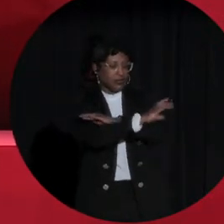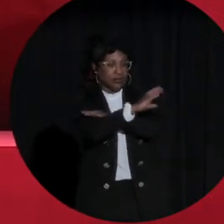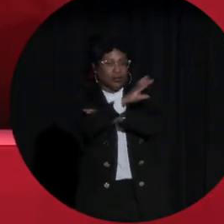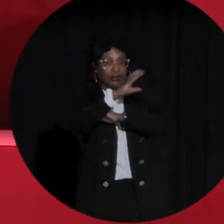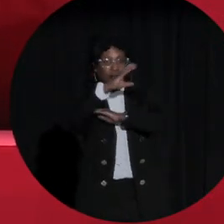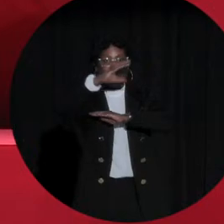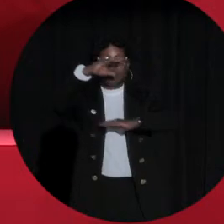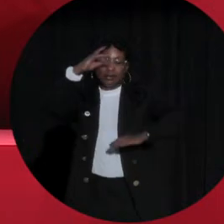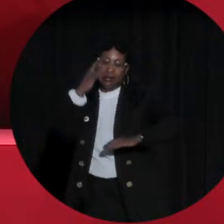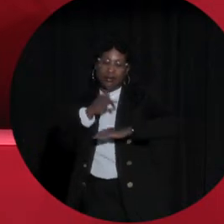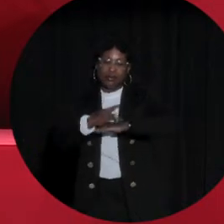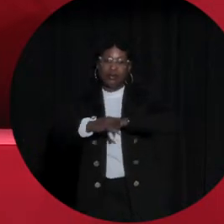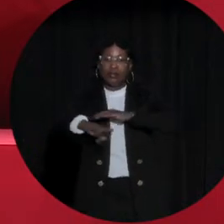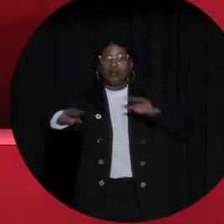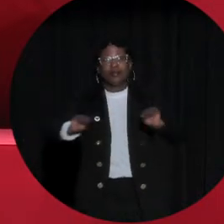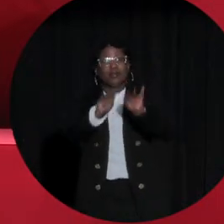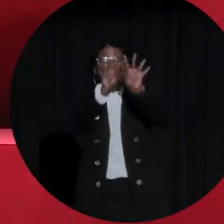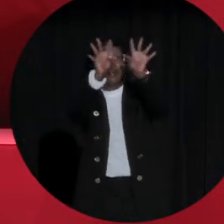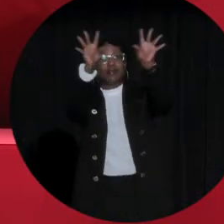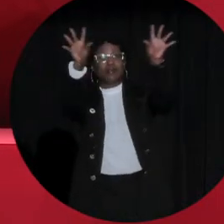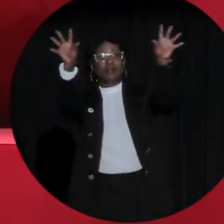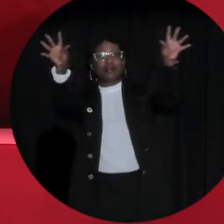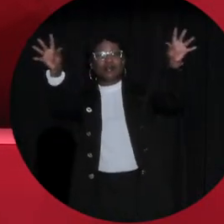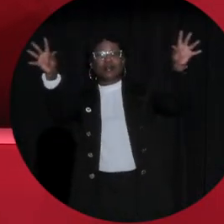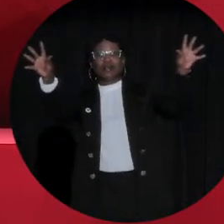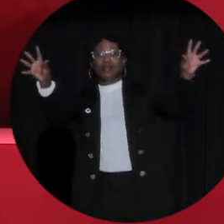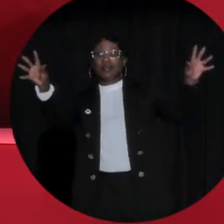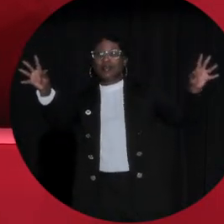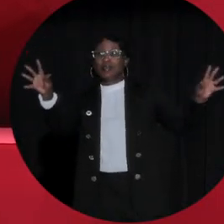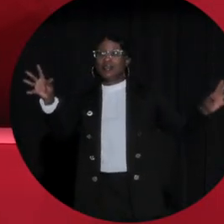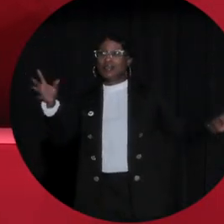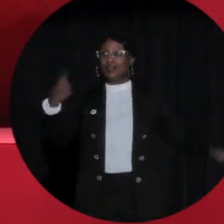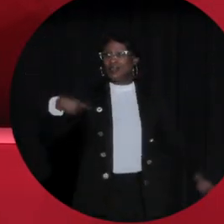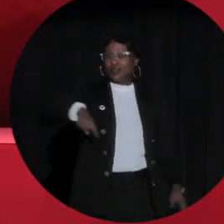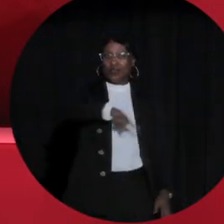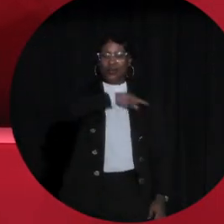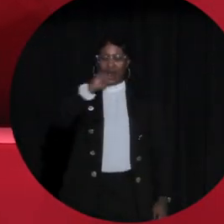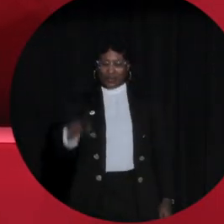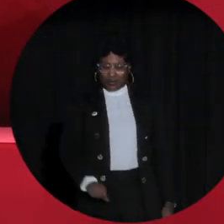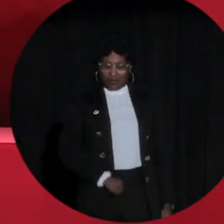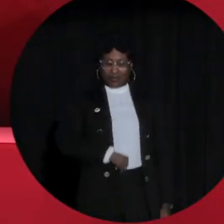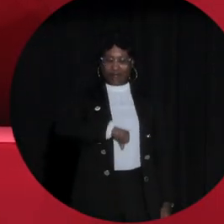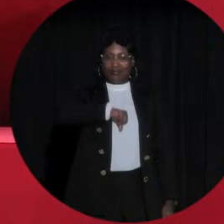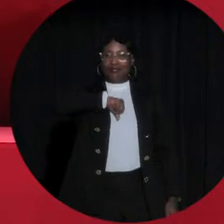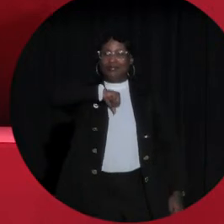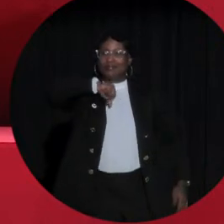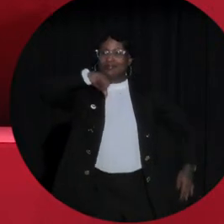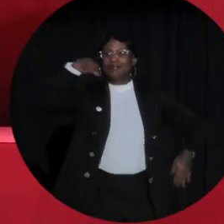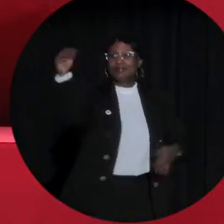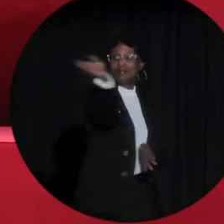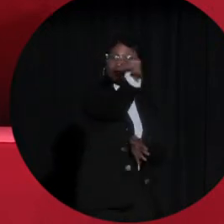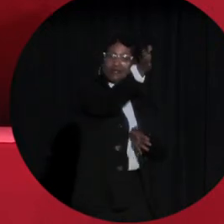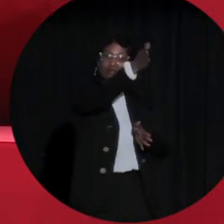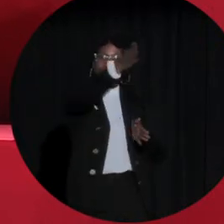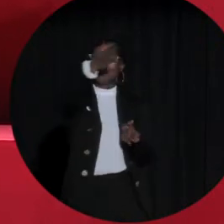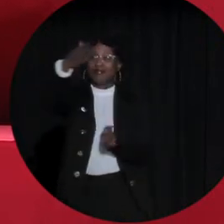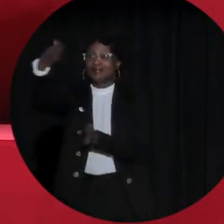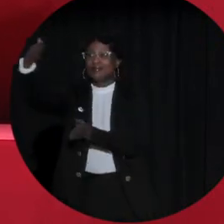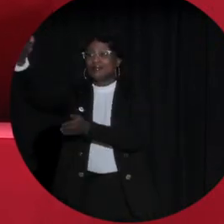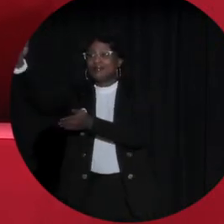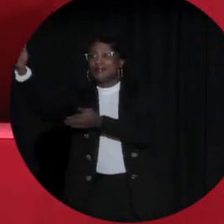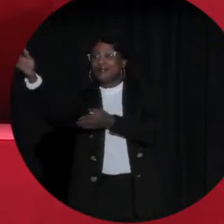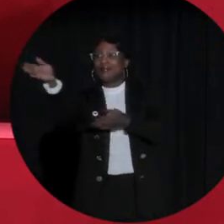early light what so proudly we hailed at